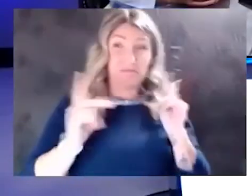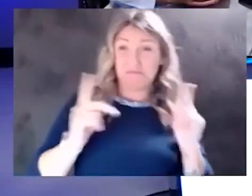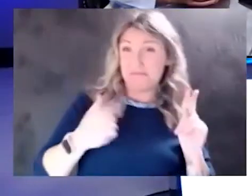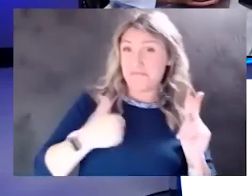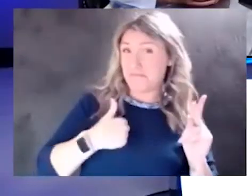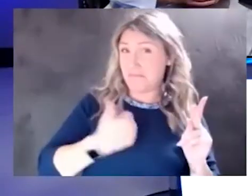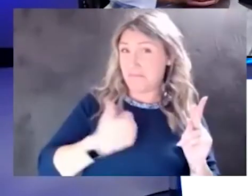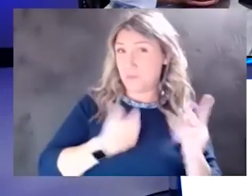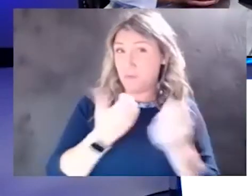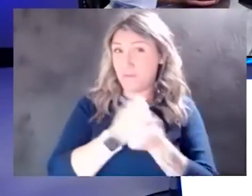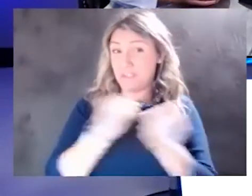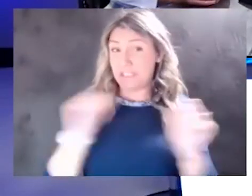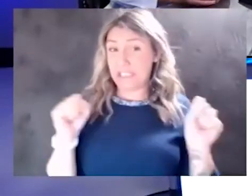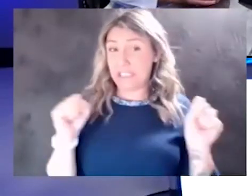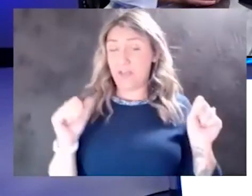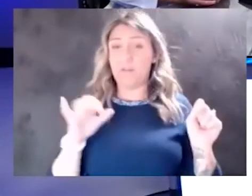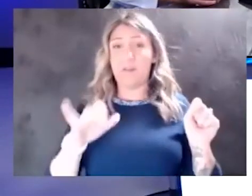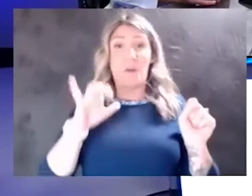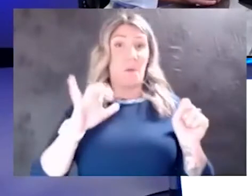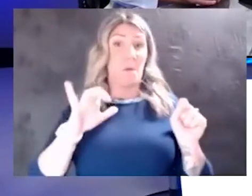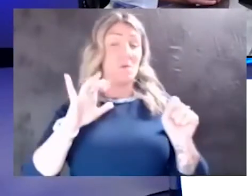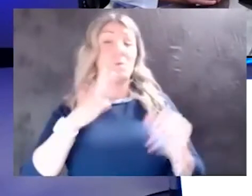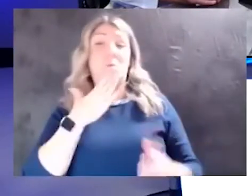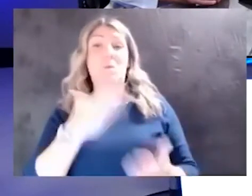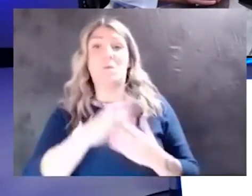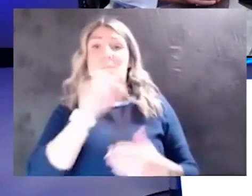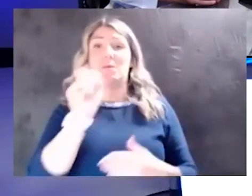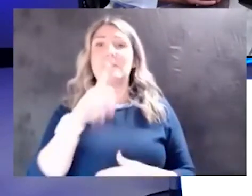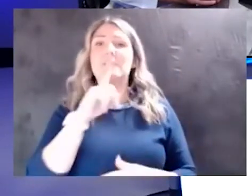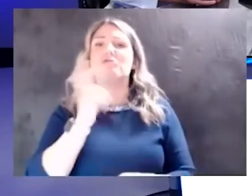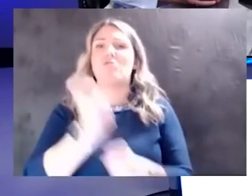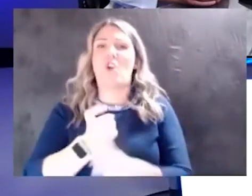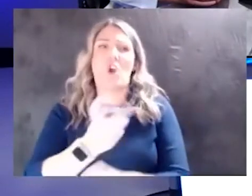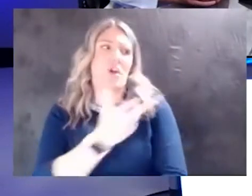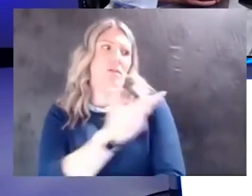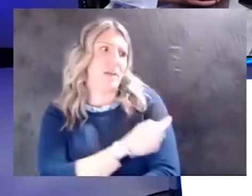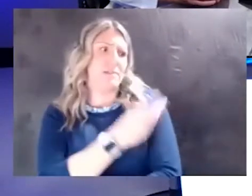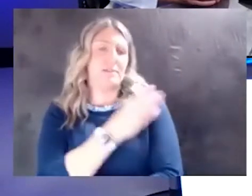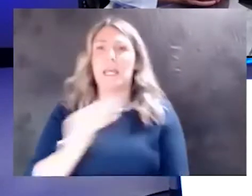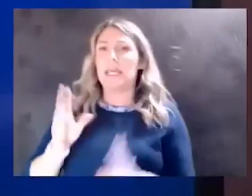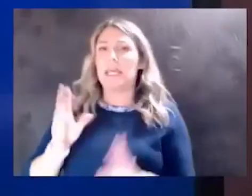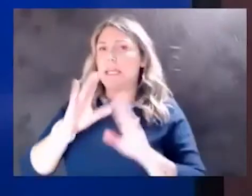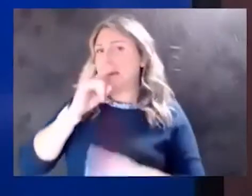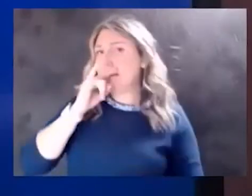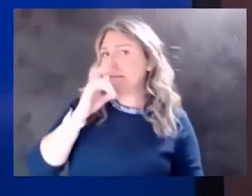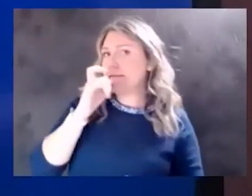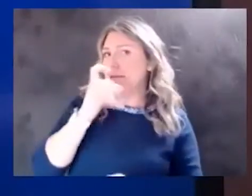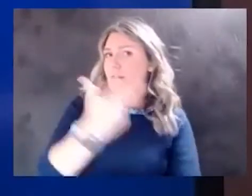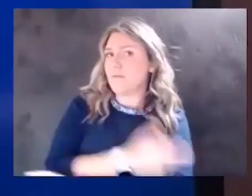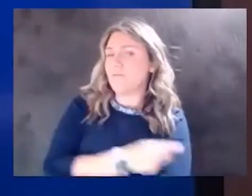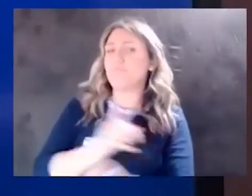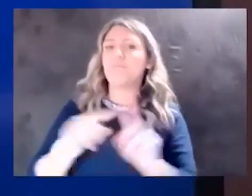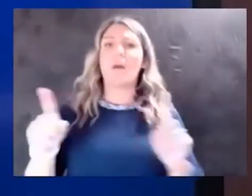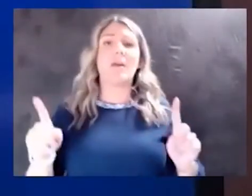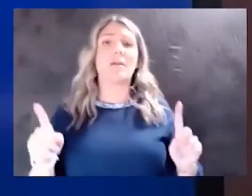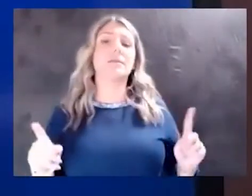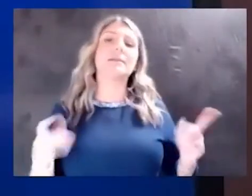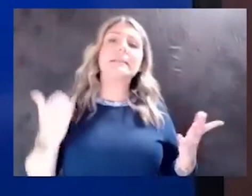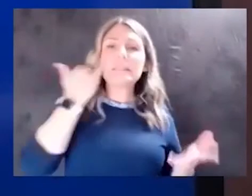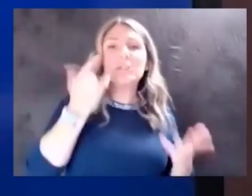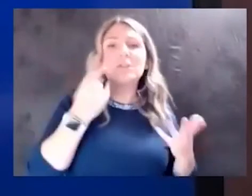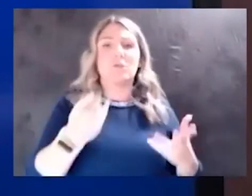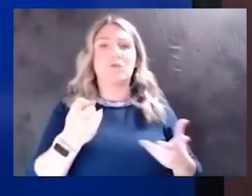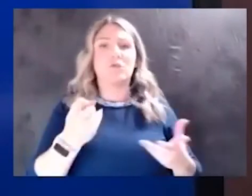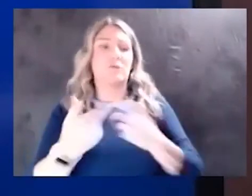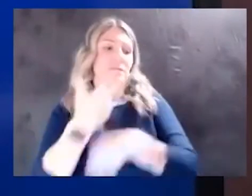too, Hawk. I mean, it's a little harder if they're vaccinated and the kids haven't been. Yeah. But the likelihood is if you're vaccinated, you may get it from